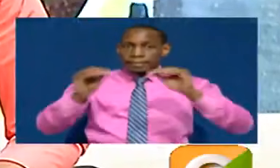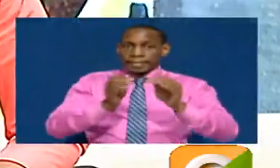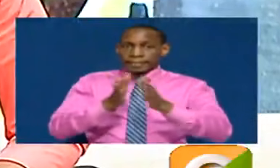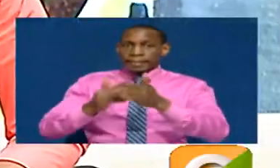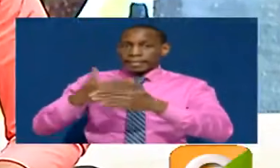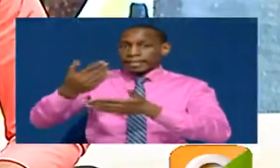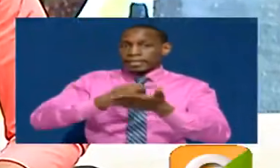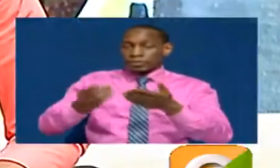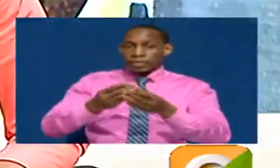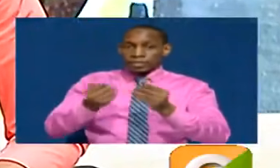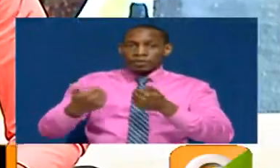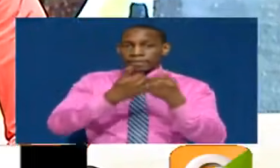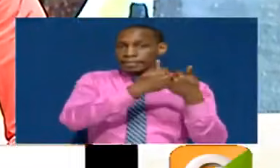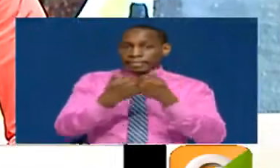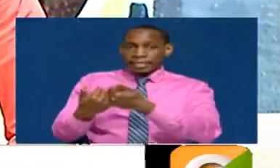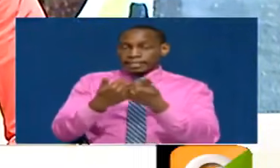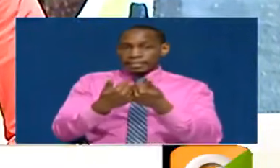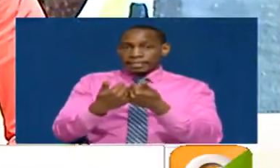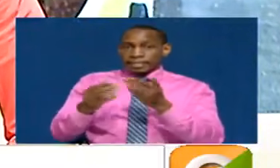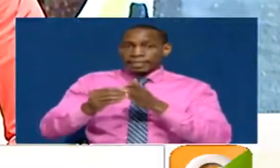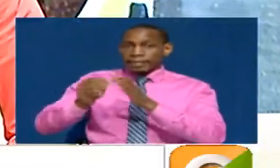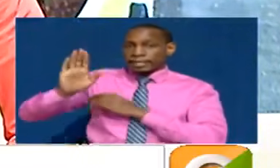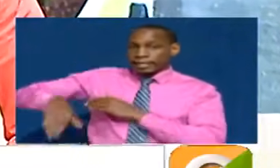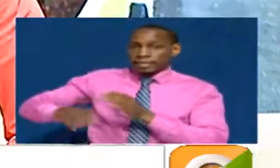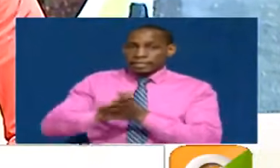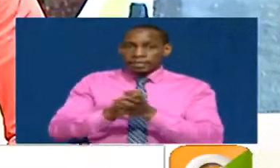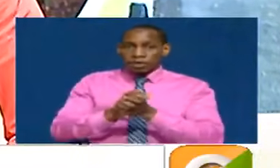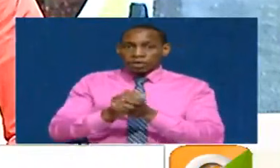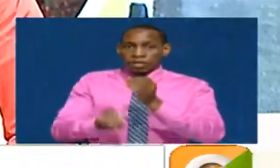meeting is scheduled for next week to unlock a stalemate that has led to the delayed